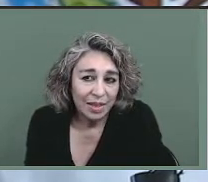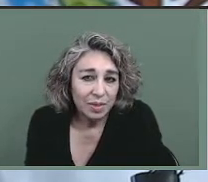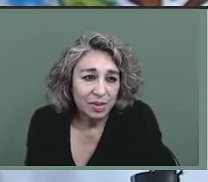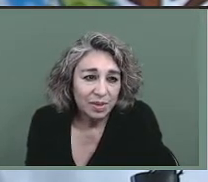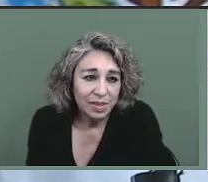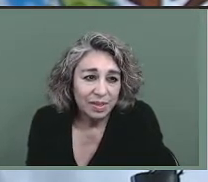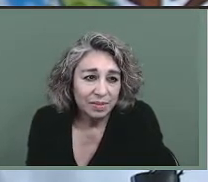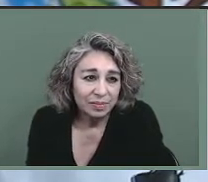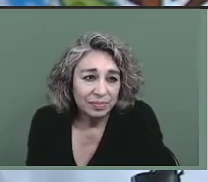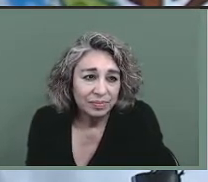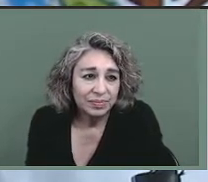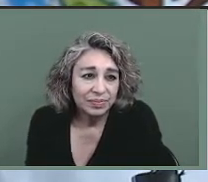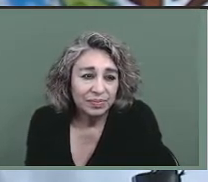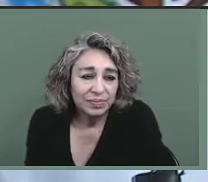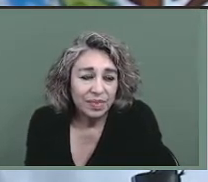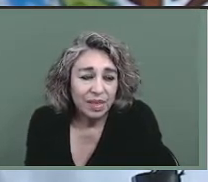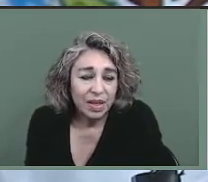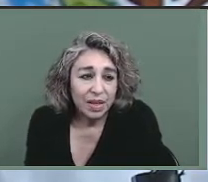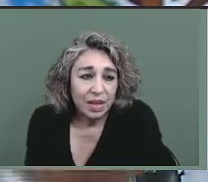at the most.